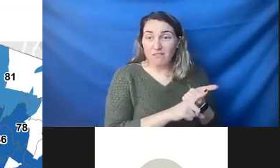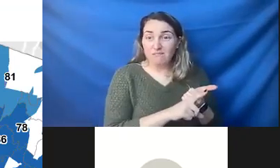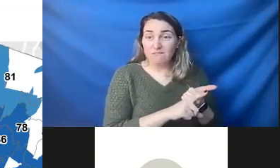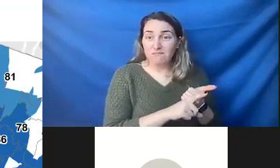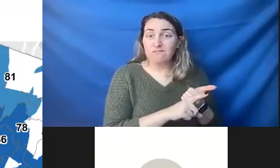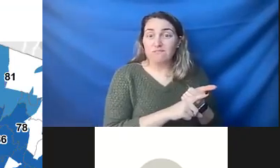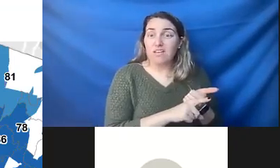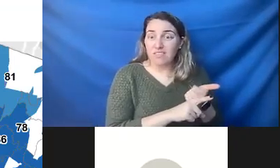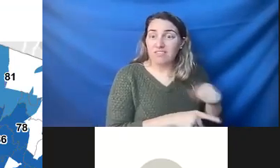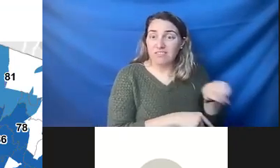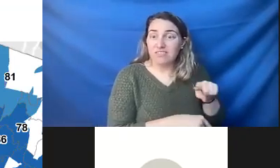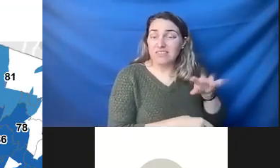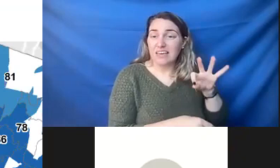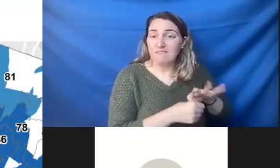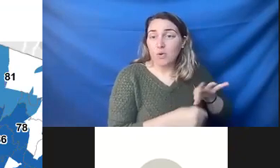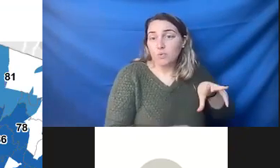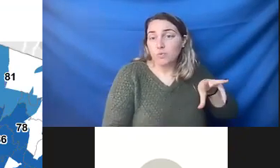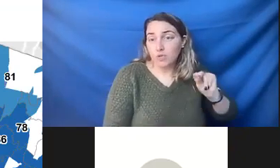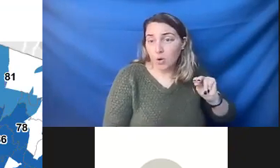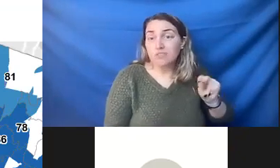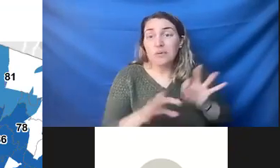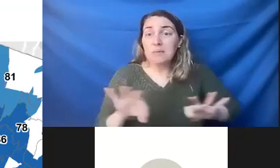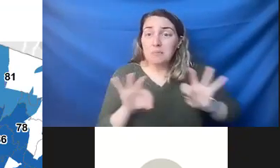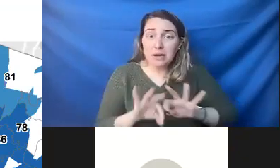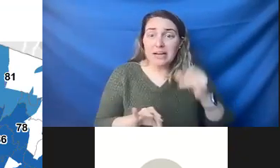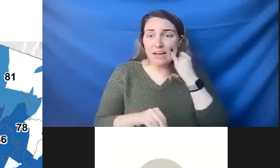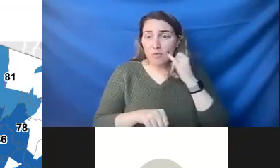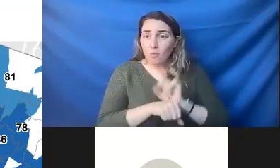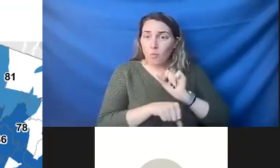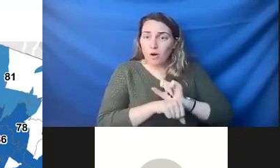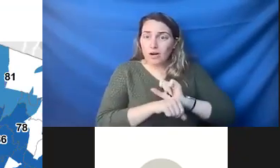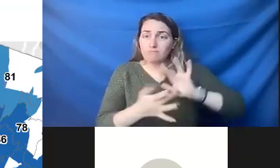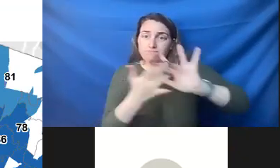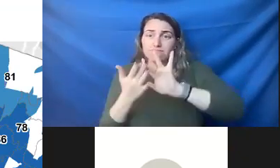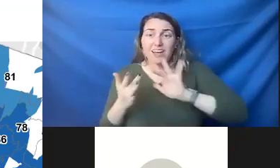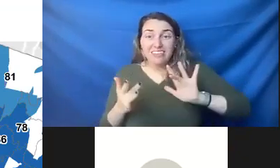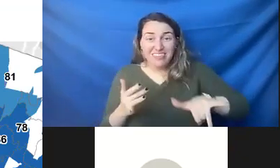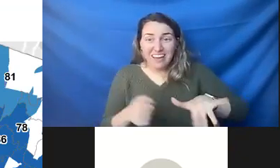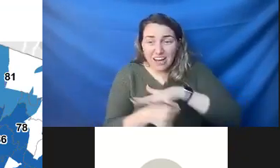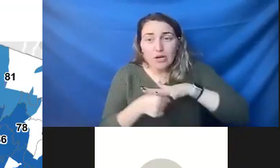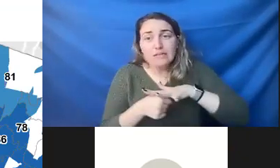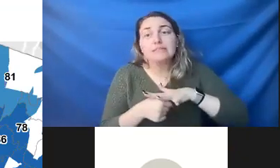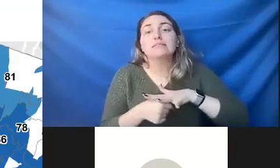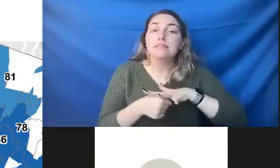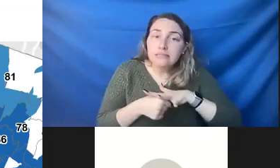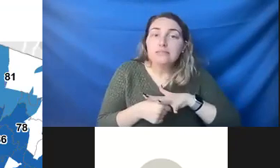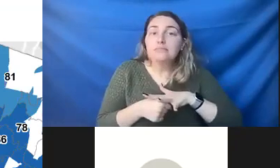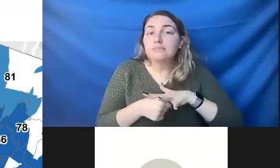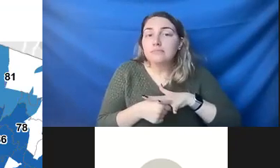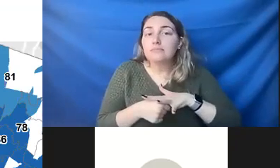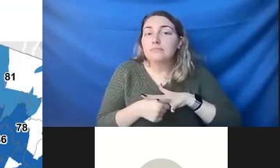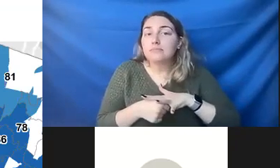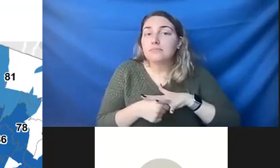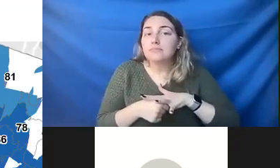these communities, this is just something we want to be aware of. You may confront skepticism about ranked choice voting or